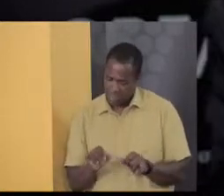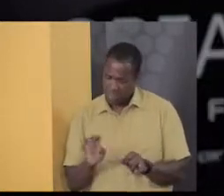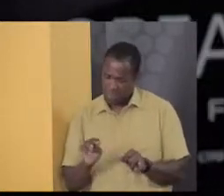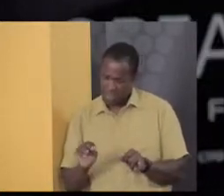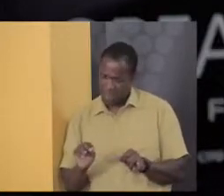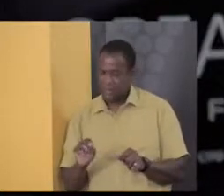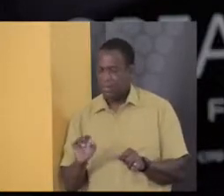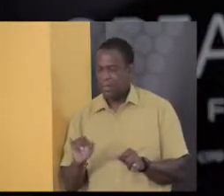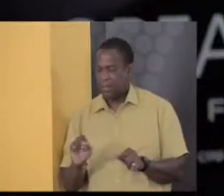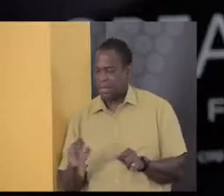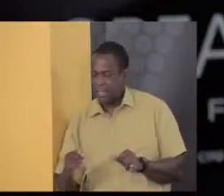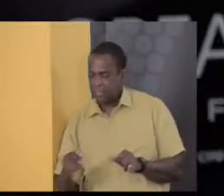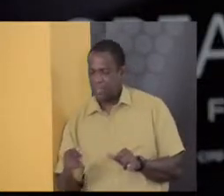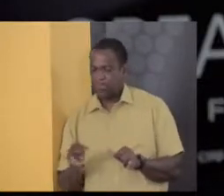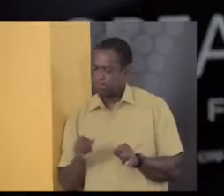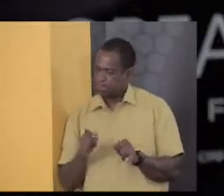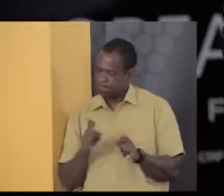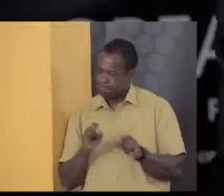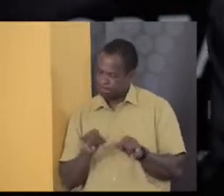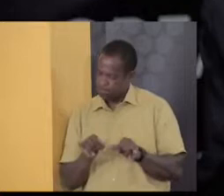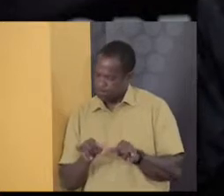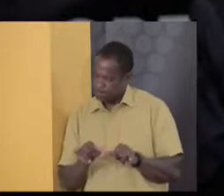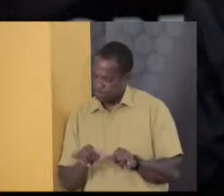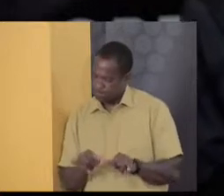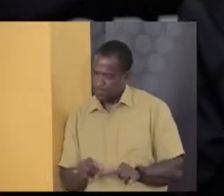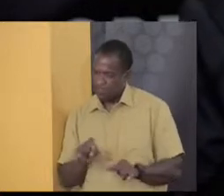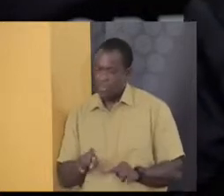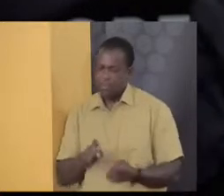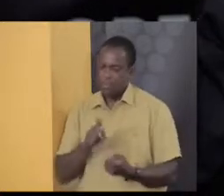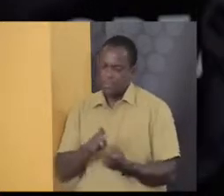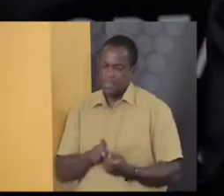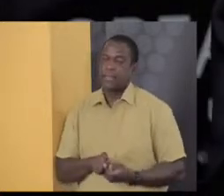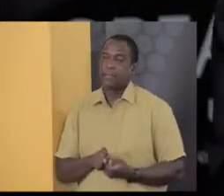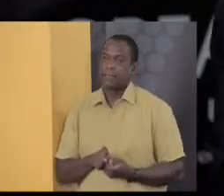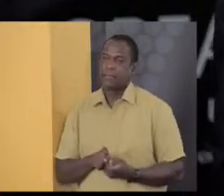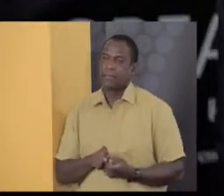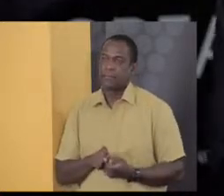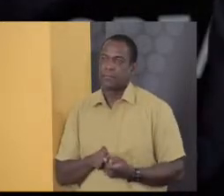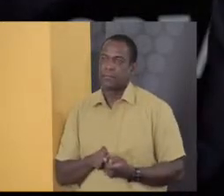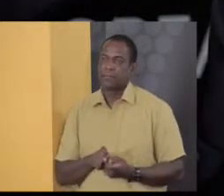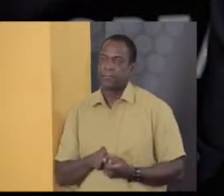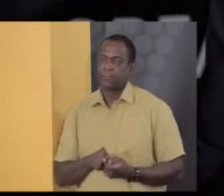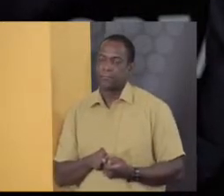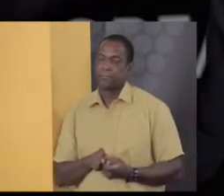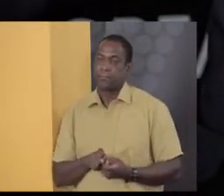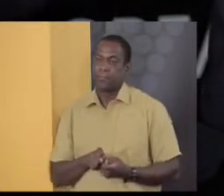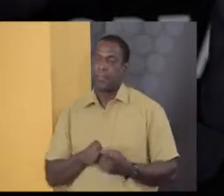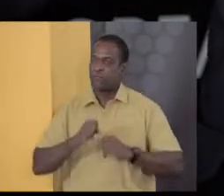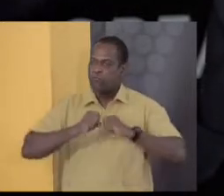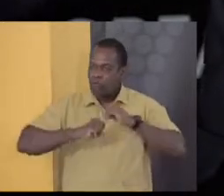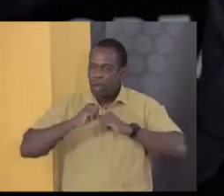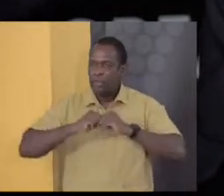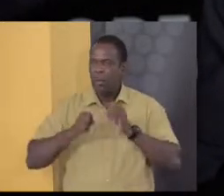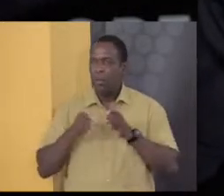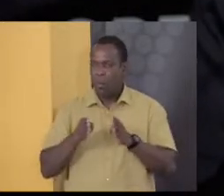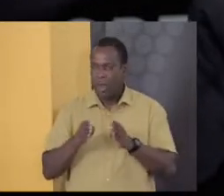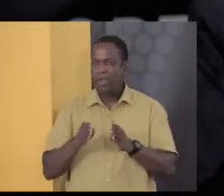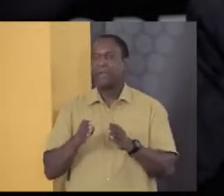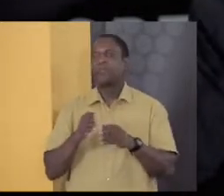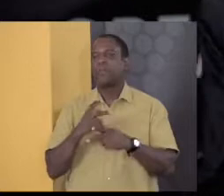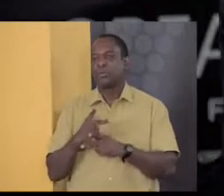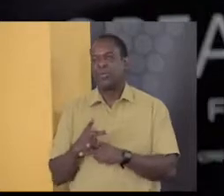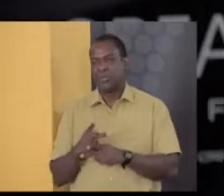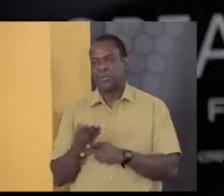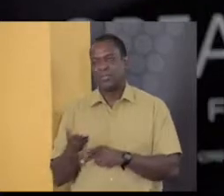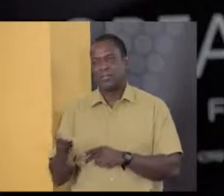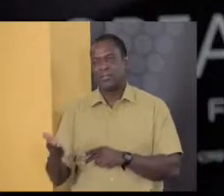an inch, it has to be precise. So it's a structured way that we have to